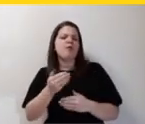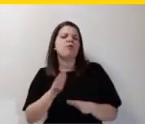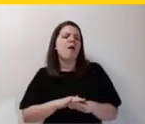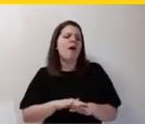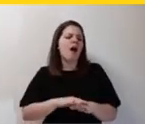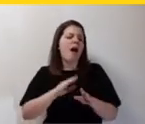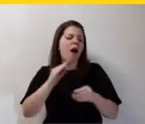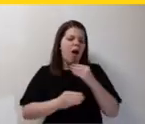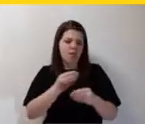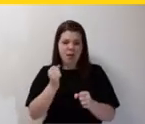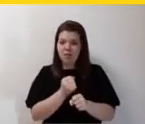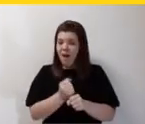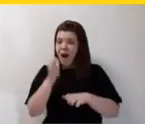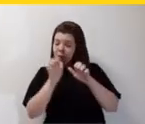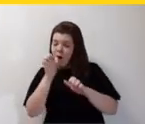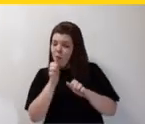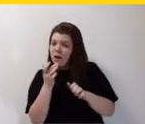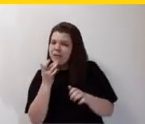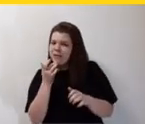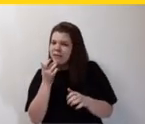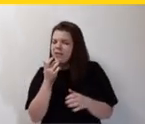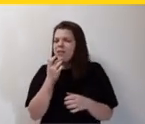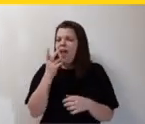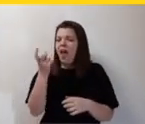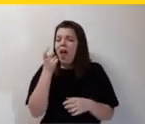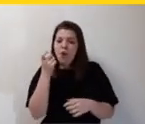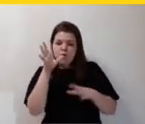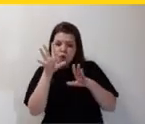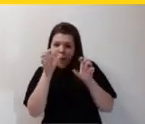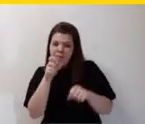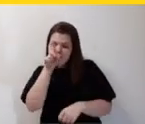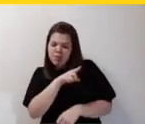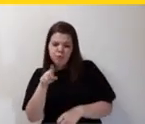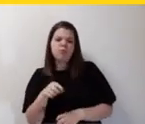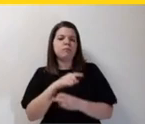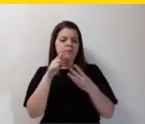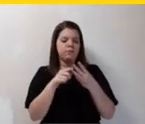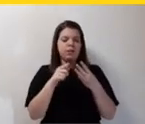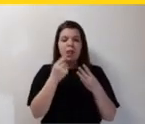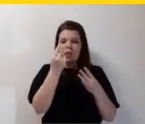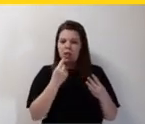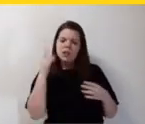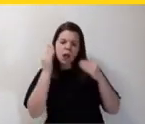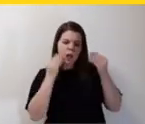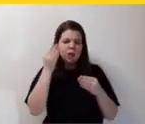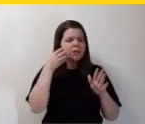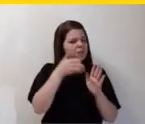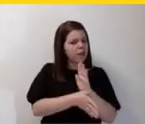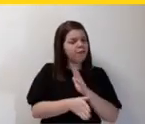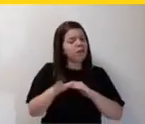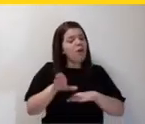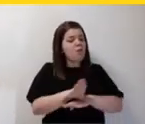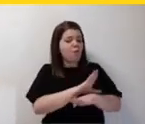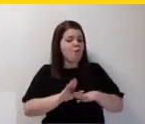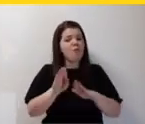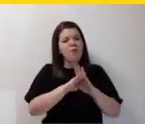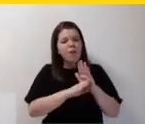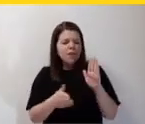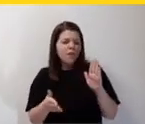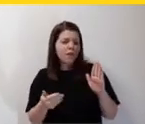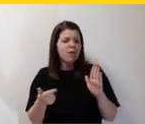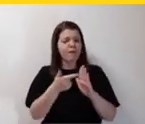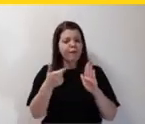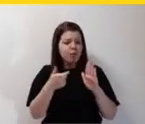develop competencies in the context of real-world enterprises. Agile methodology is not the main subject of this paper,